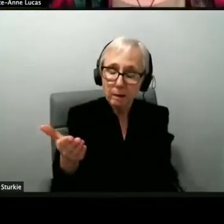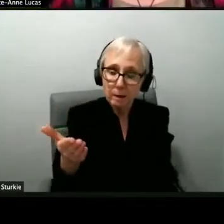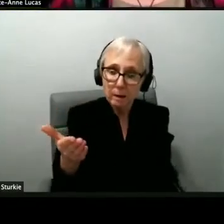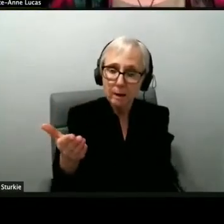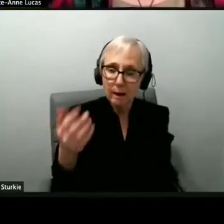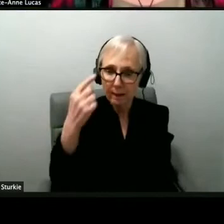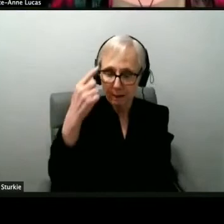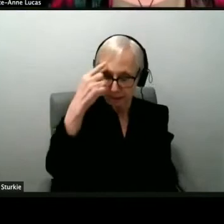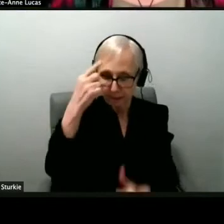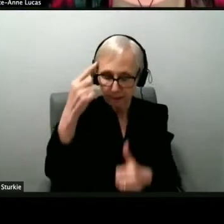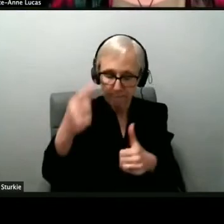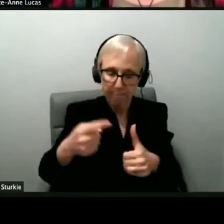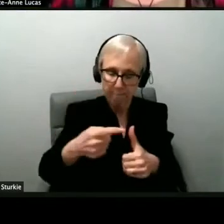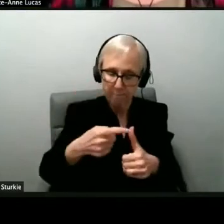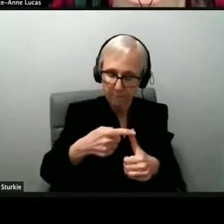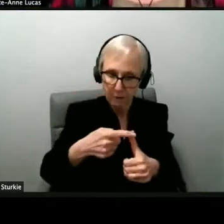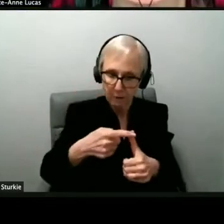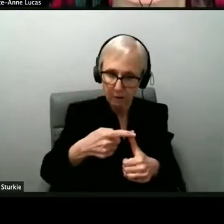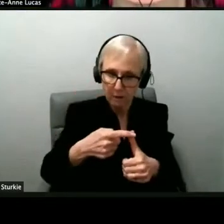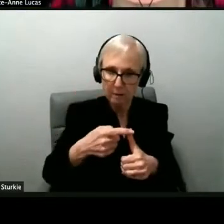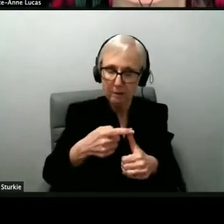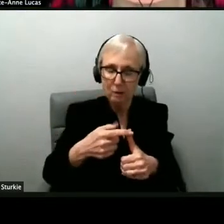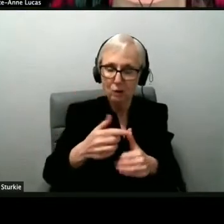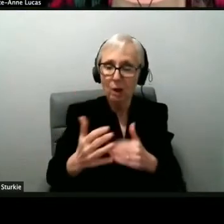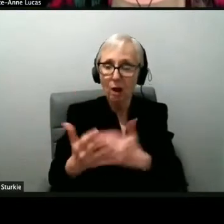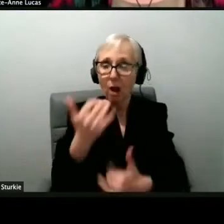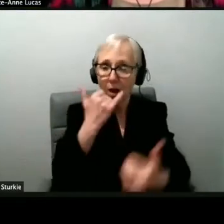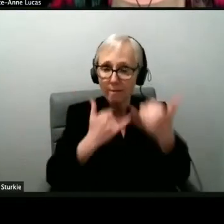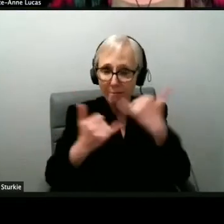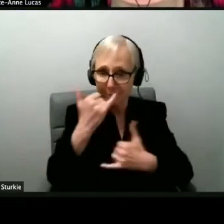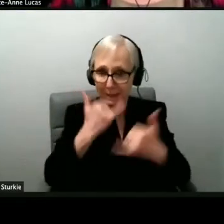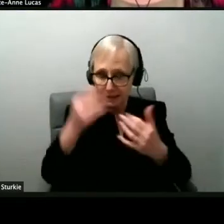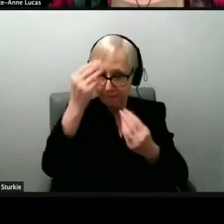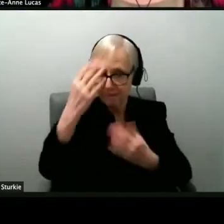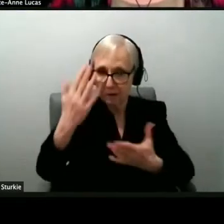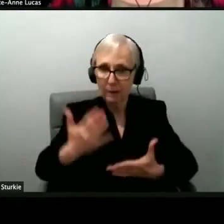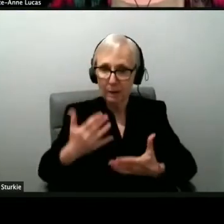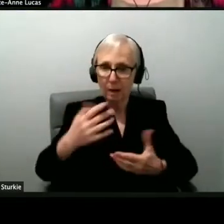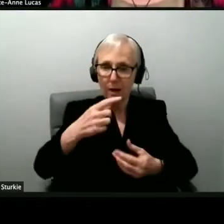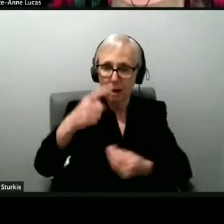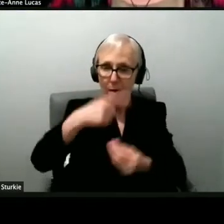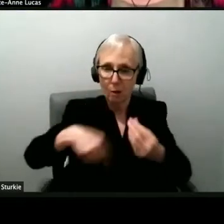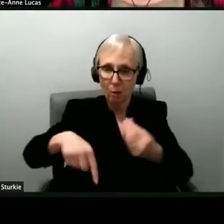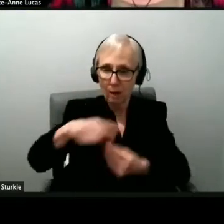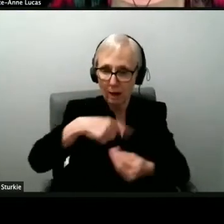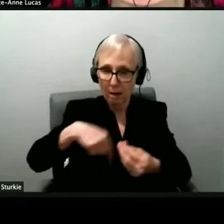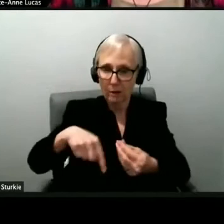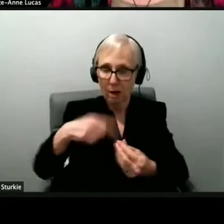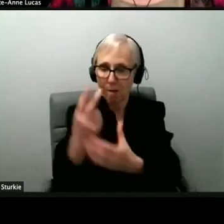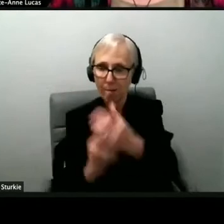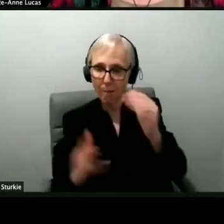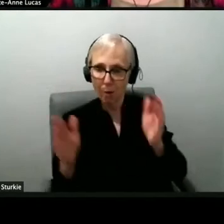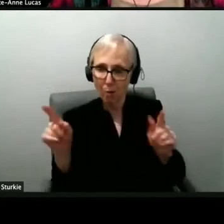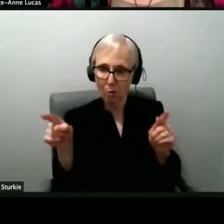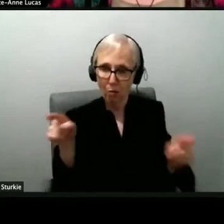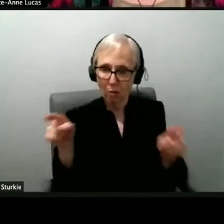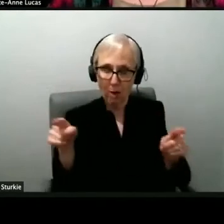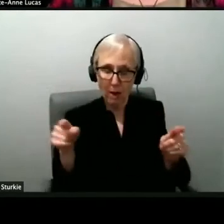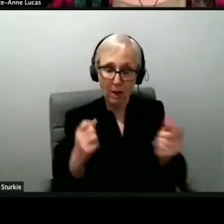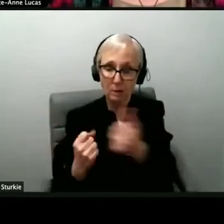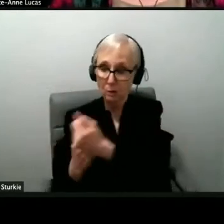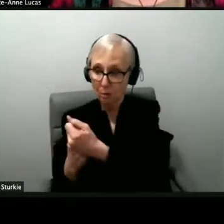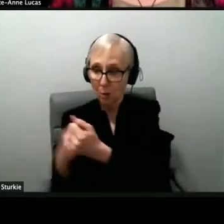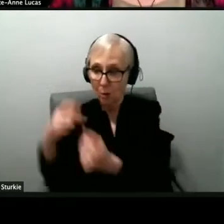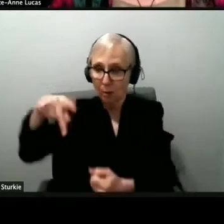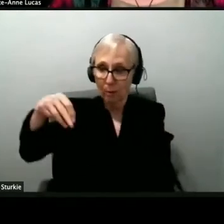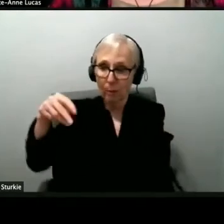I think, first of all, there's a lot of misinformation that's going around on both sides. I do support Proposition B.